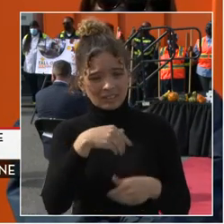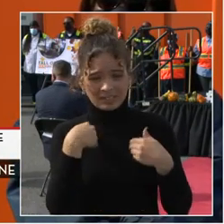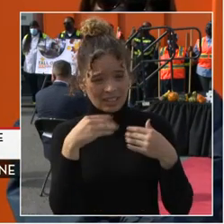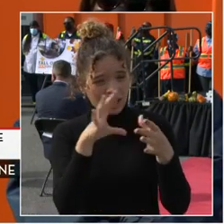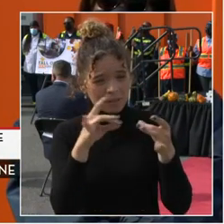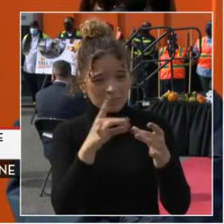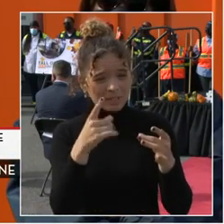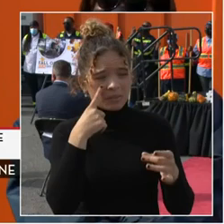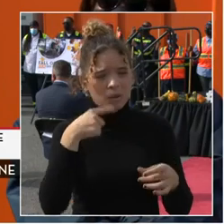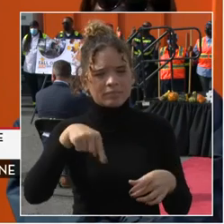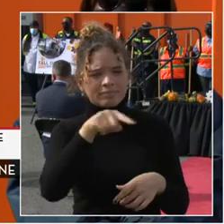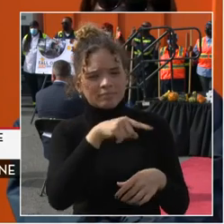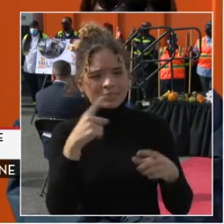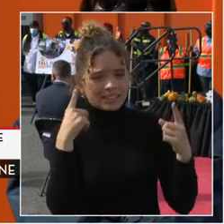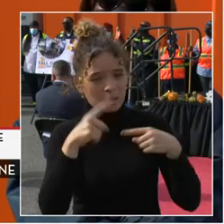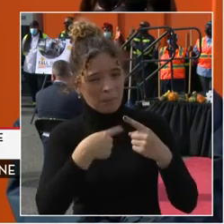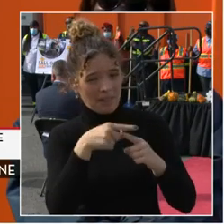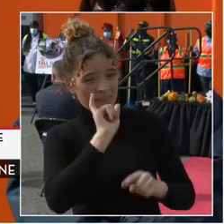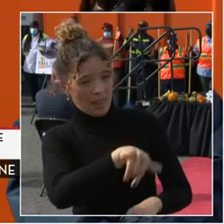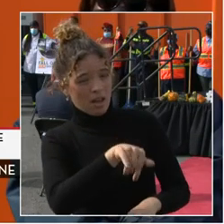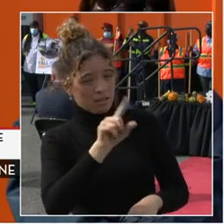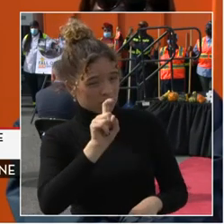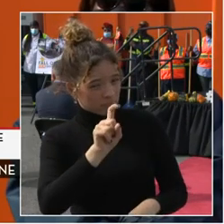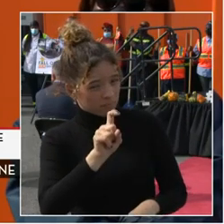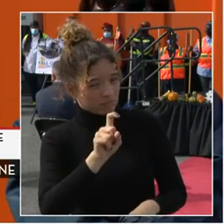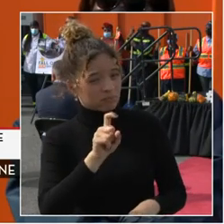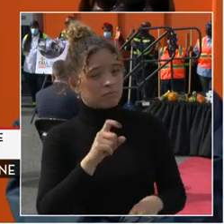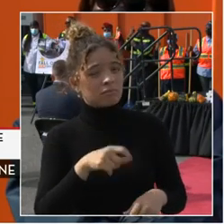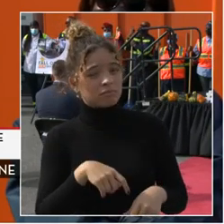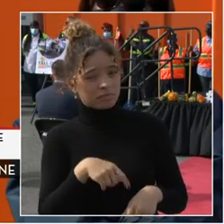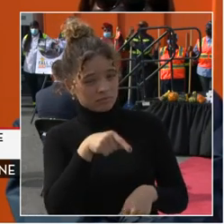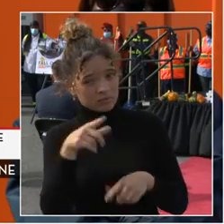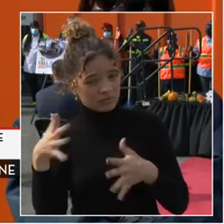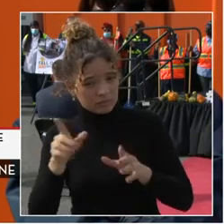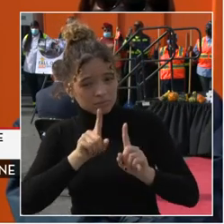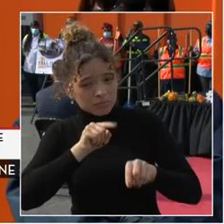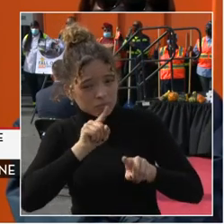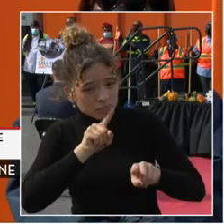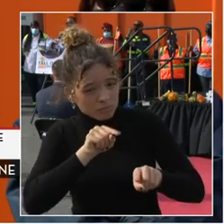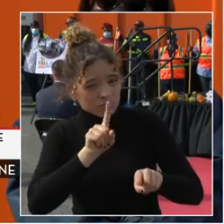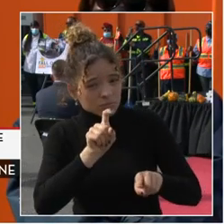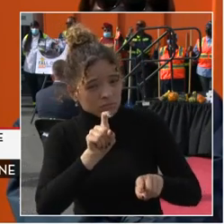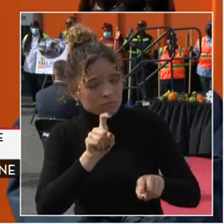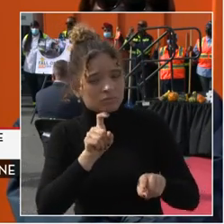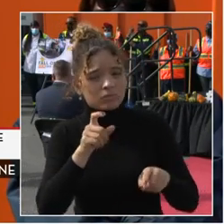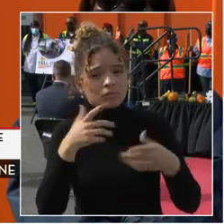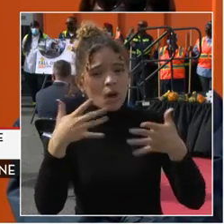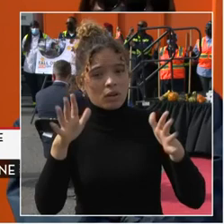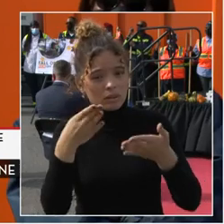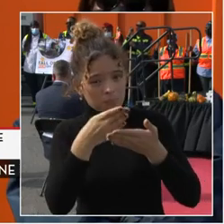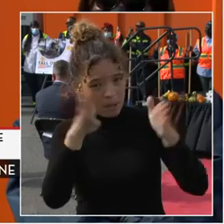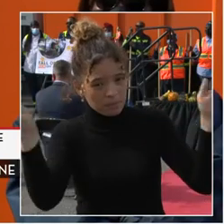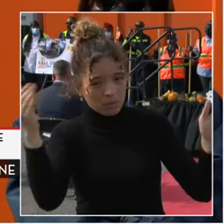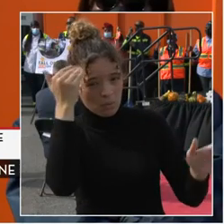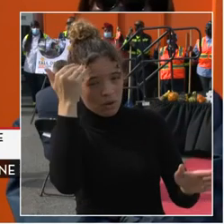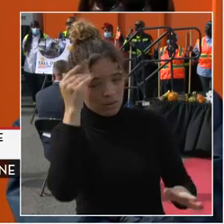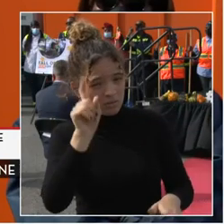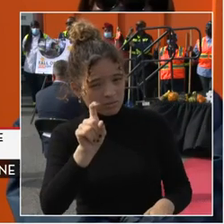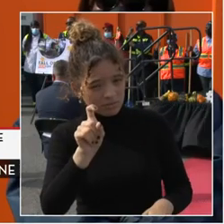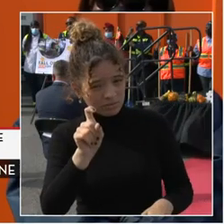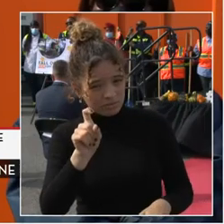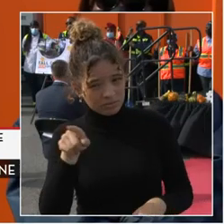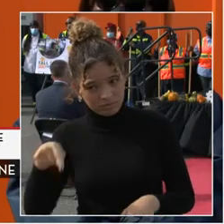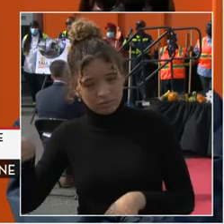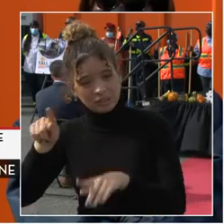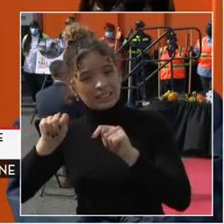so far, if you think this report should be made public, and if you have any thoughts on whether or not the team should move to D.C. as it